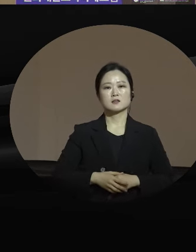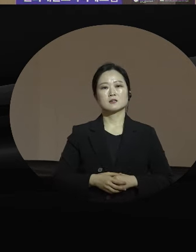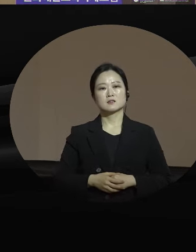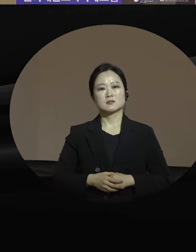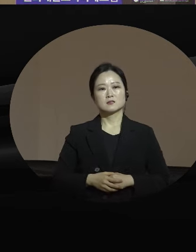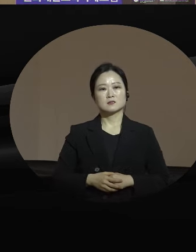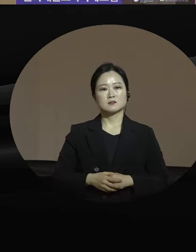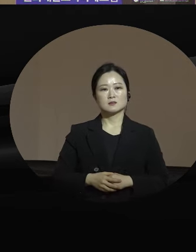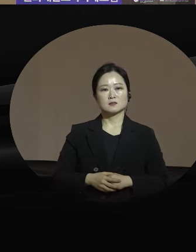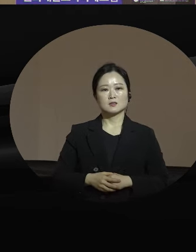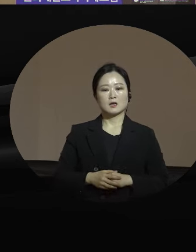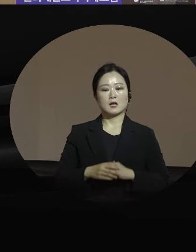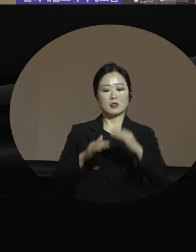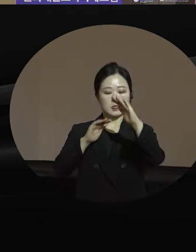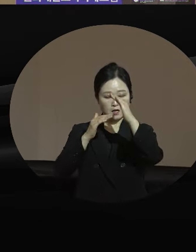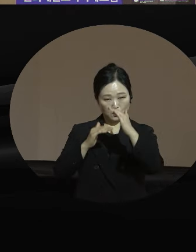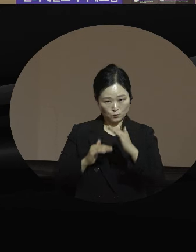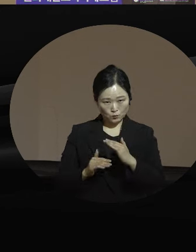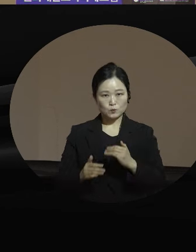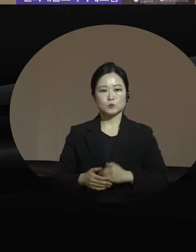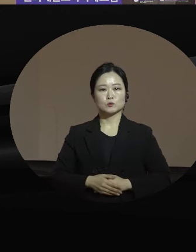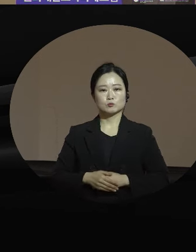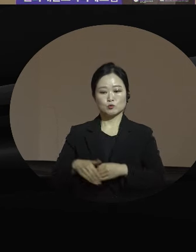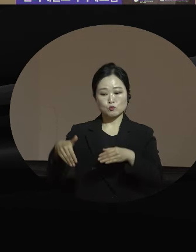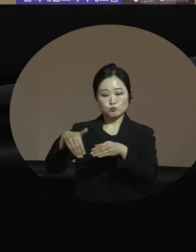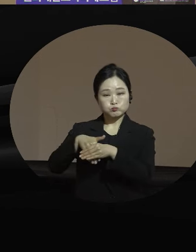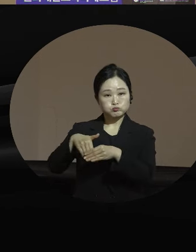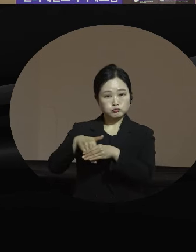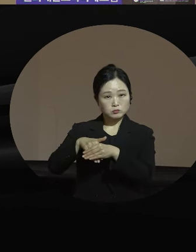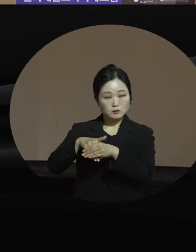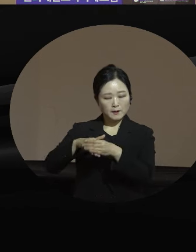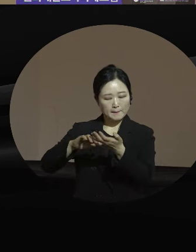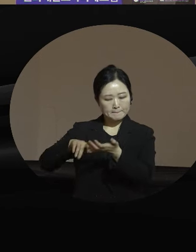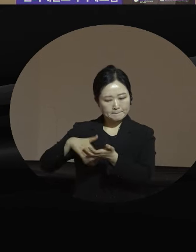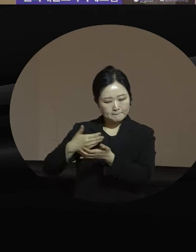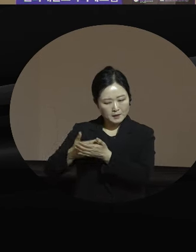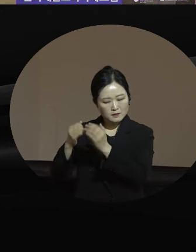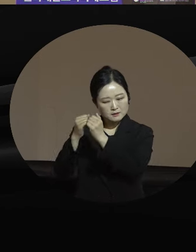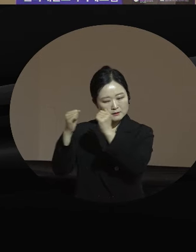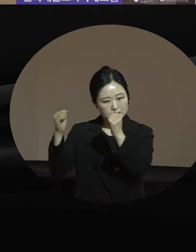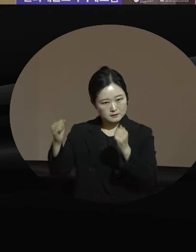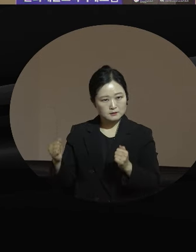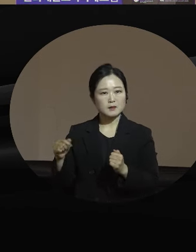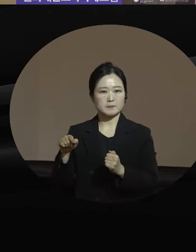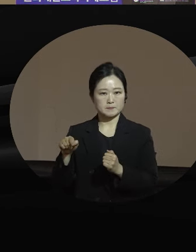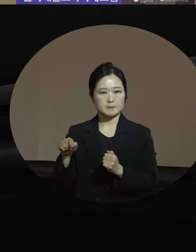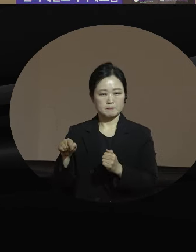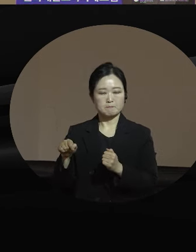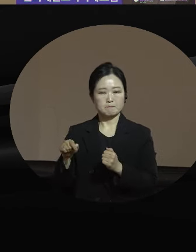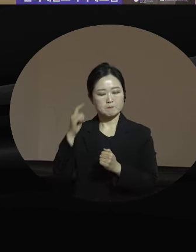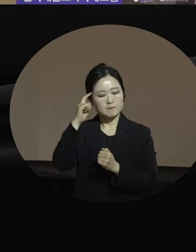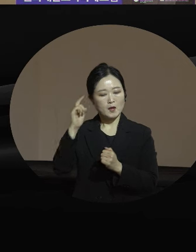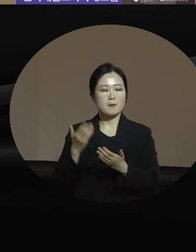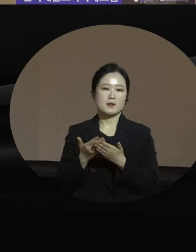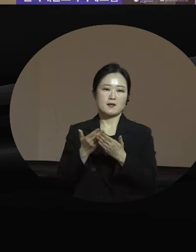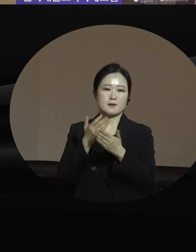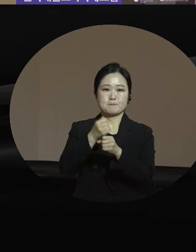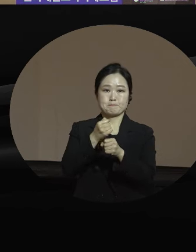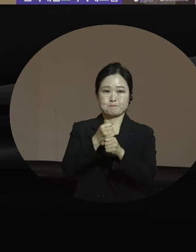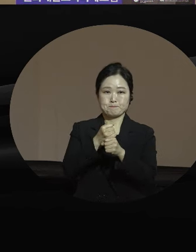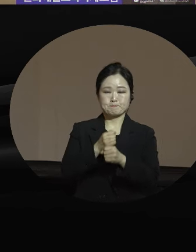developed. The policy shall be implemented based on the three-pillar system, as you see that